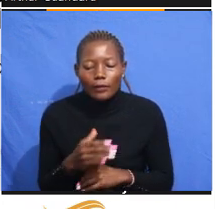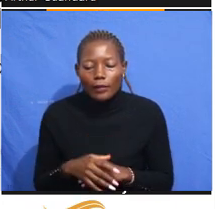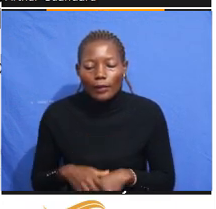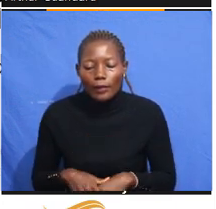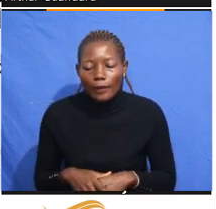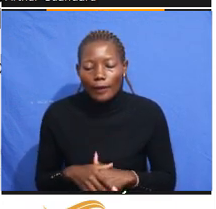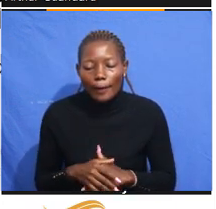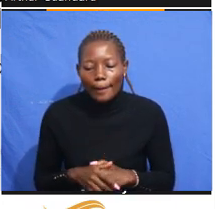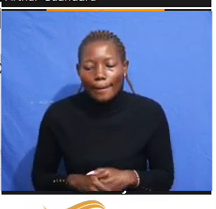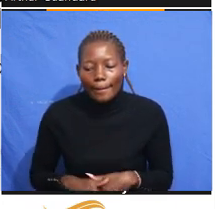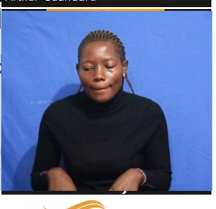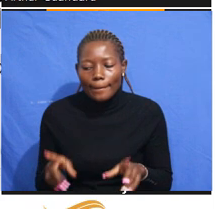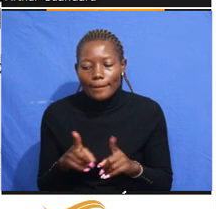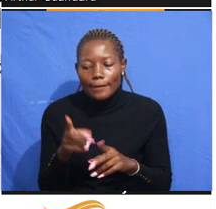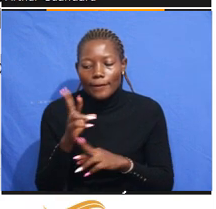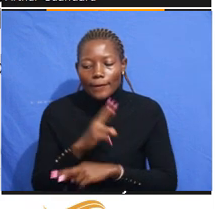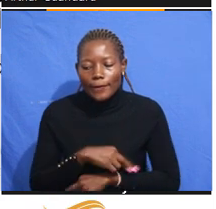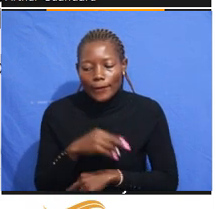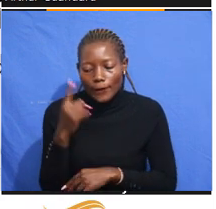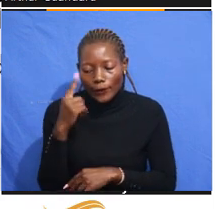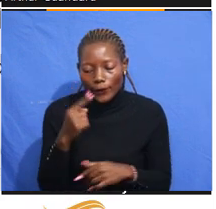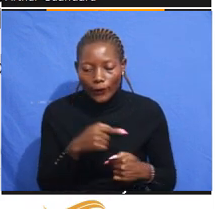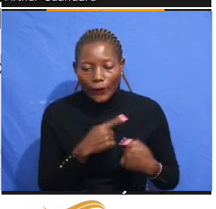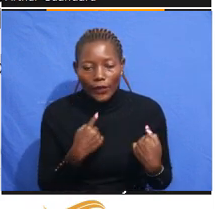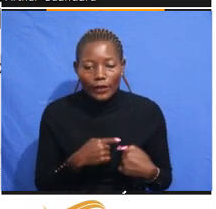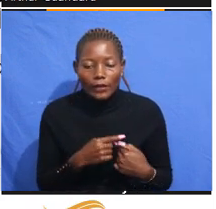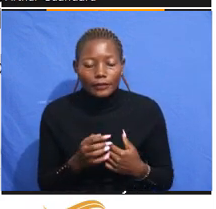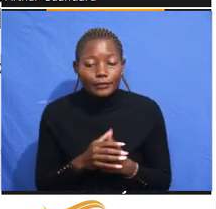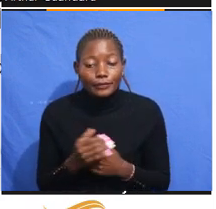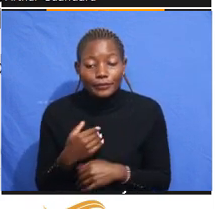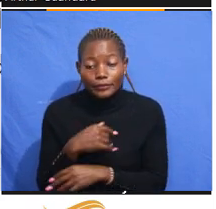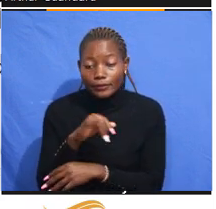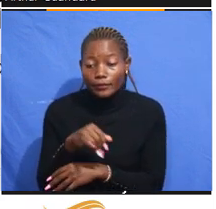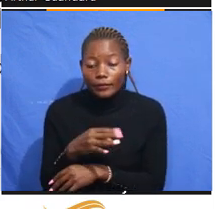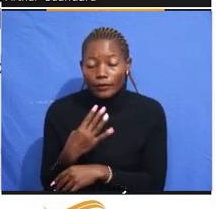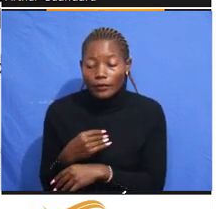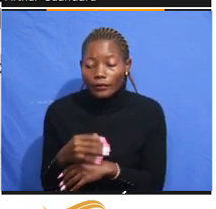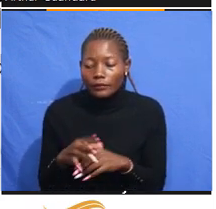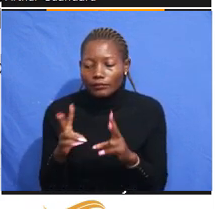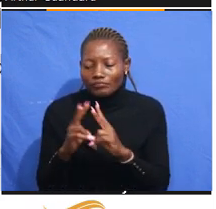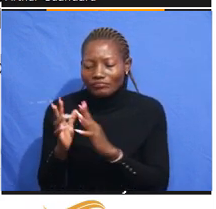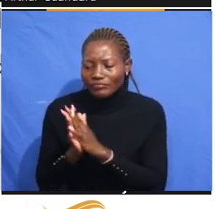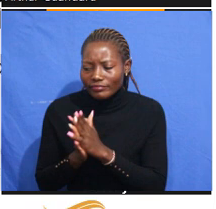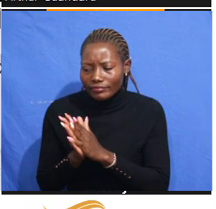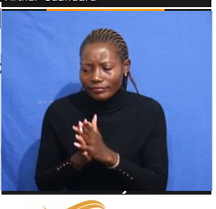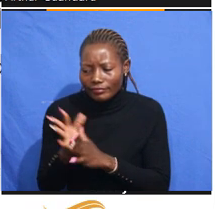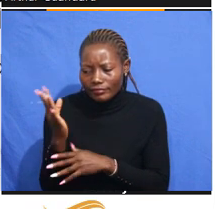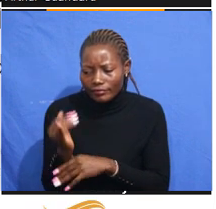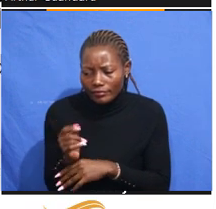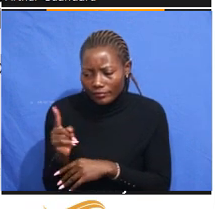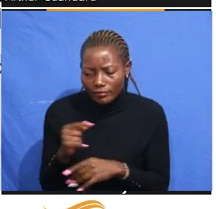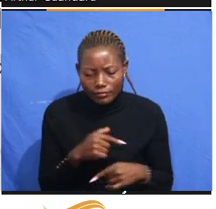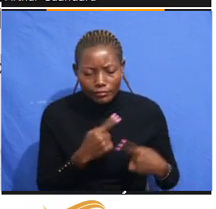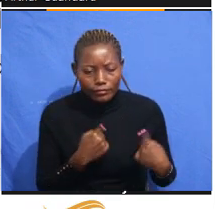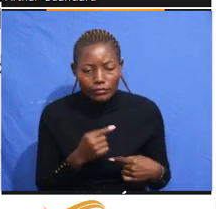diastole, relaxation of the heart muscle. I just want to, and it's very interesting there, the heart contracts or beats